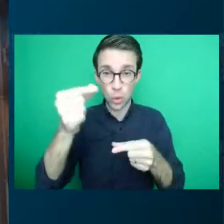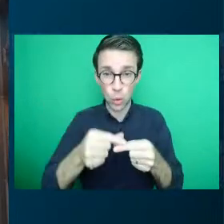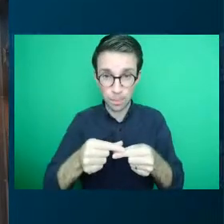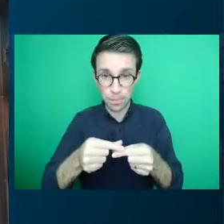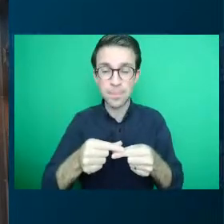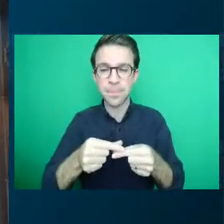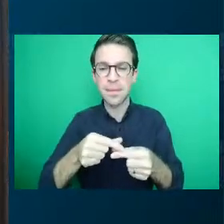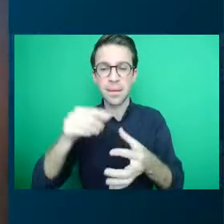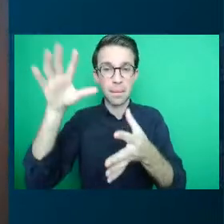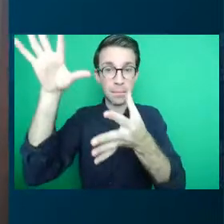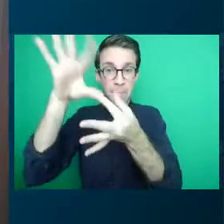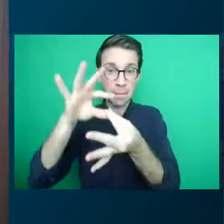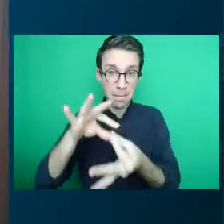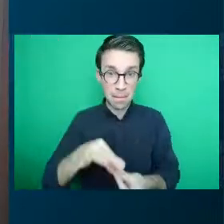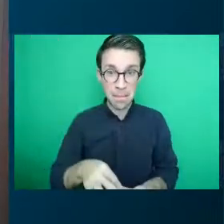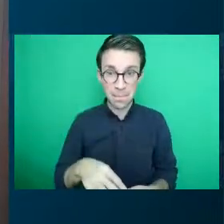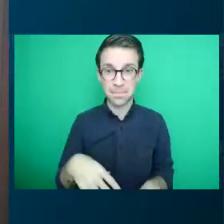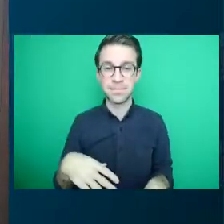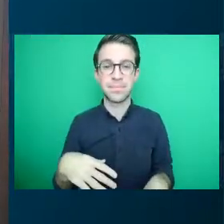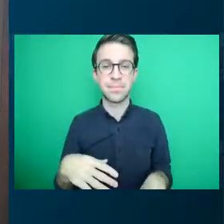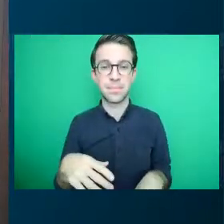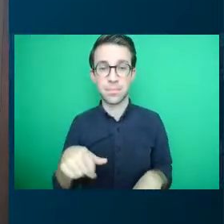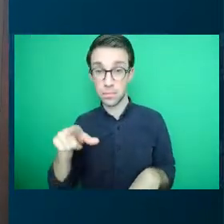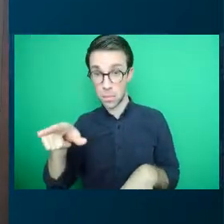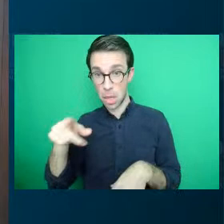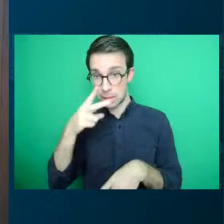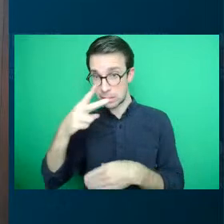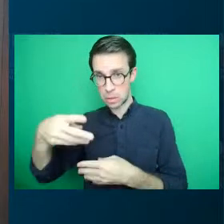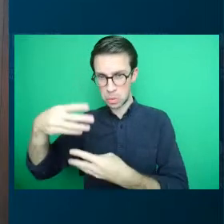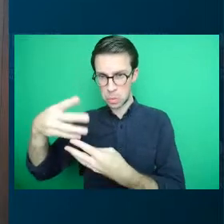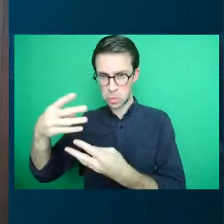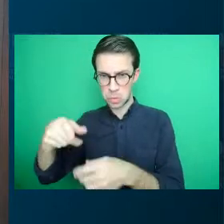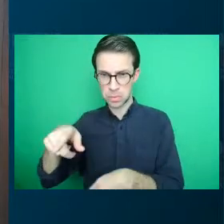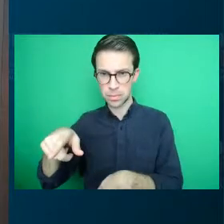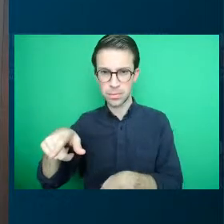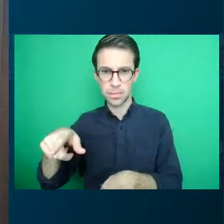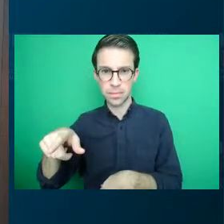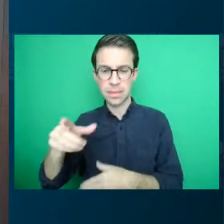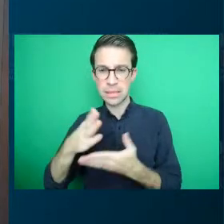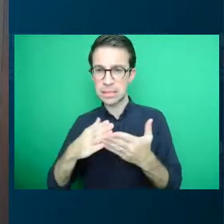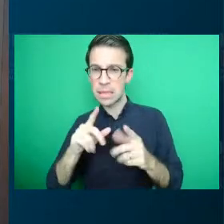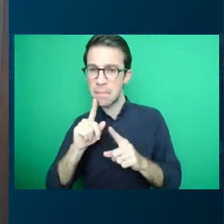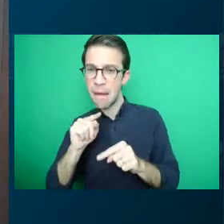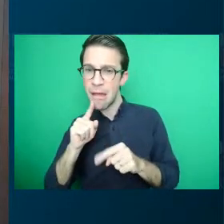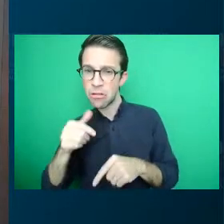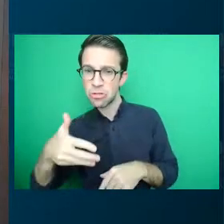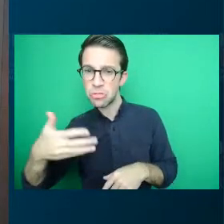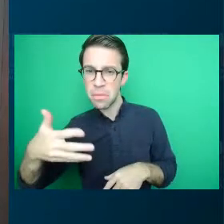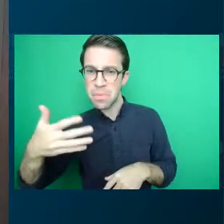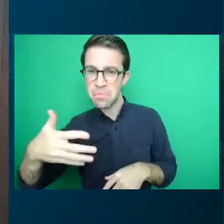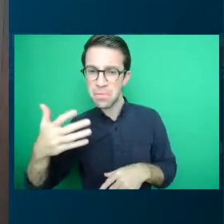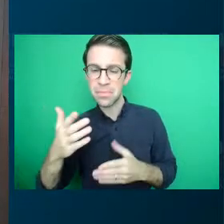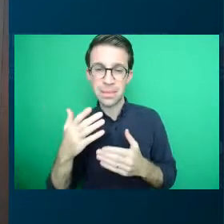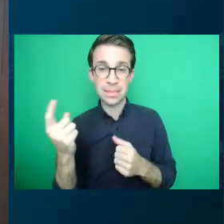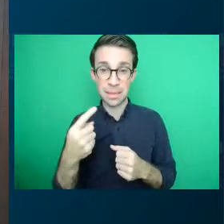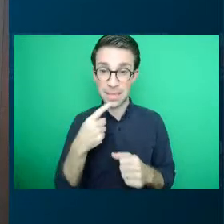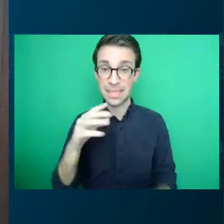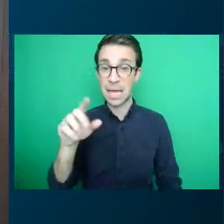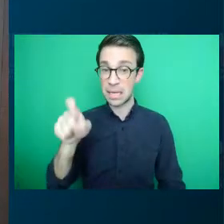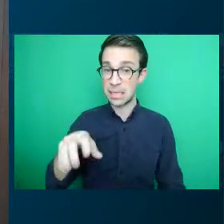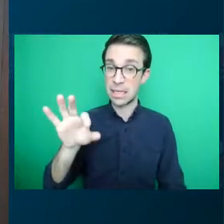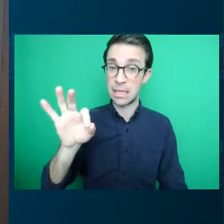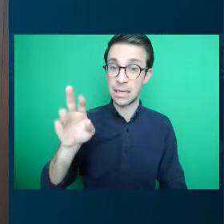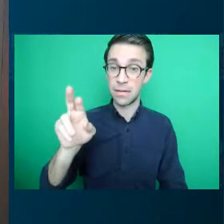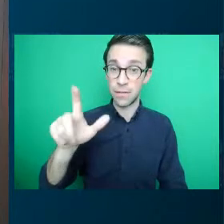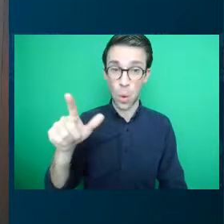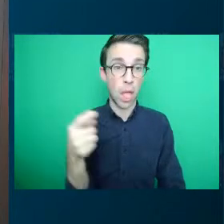bit easier to put together. There are some information or some answers coming back into chat. Somebody said we need some fuel tanks. That's where